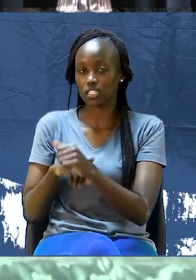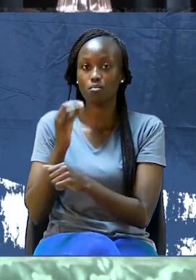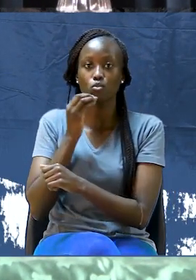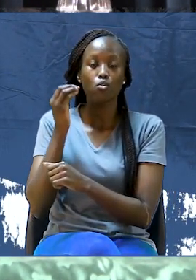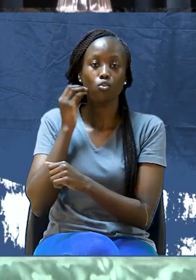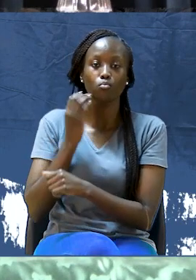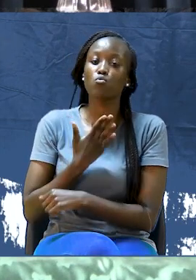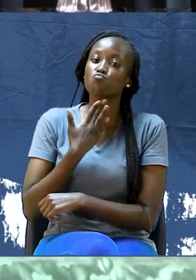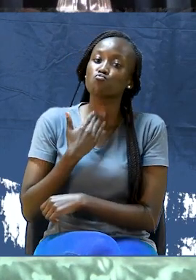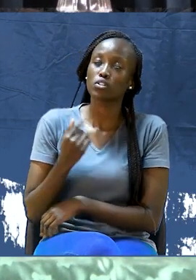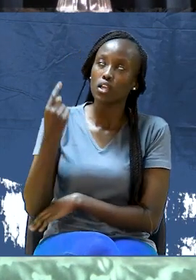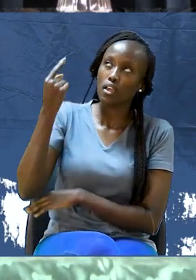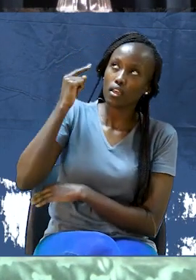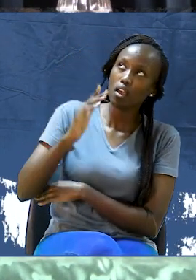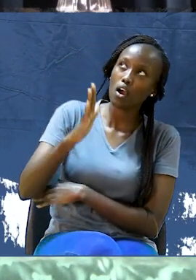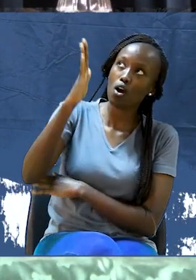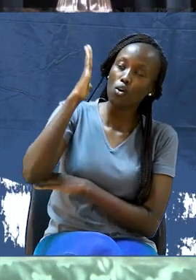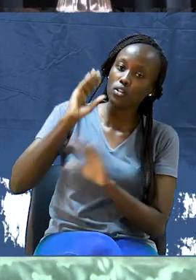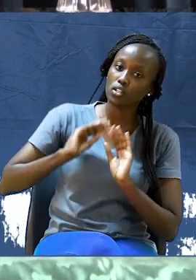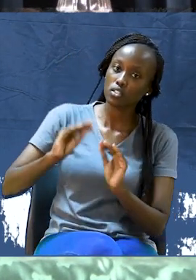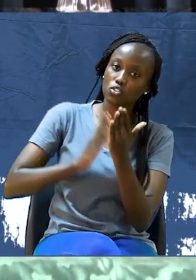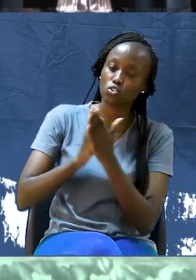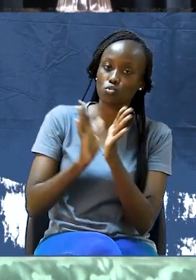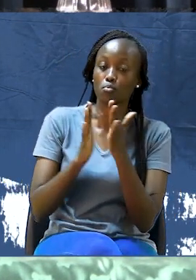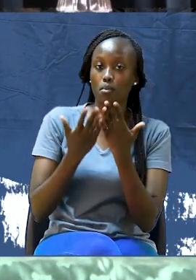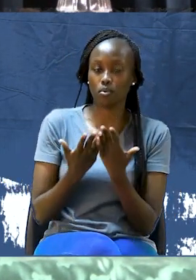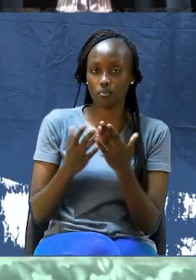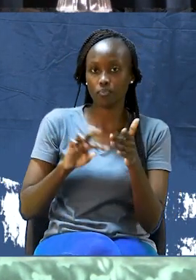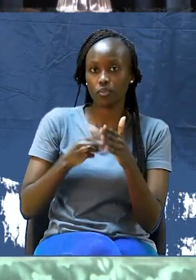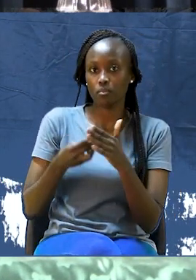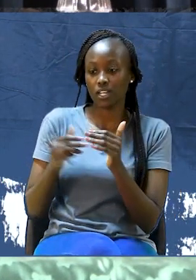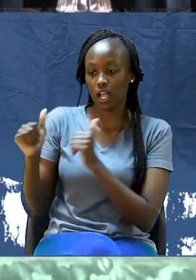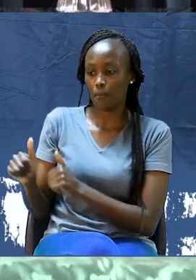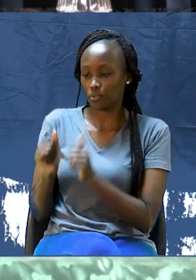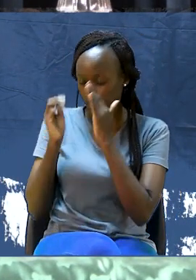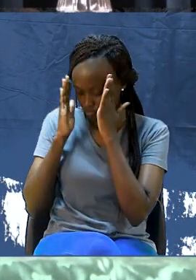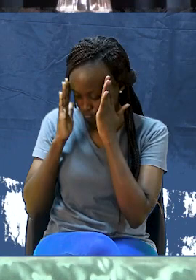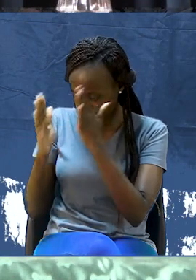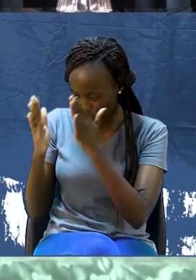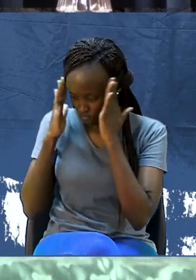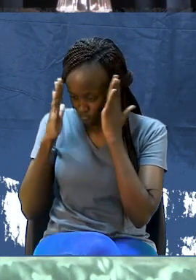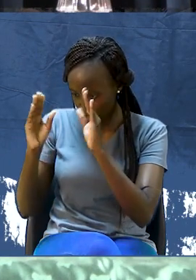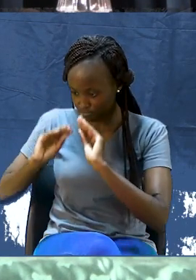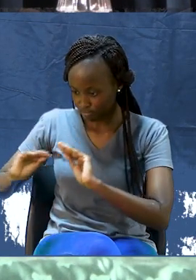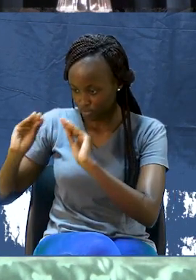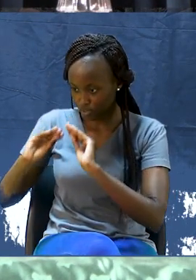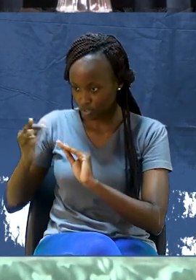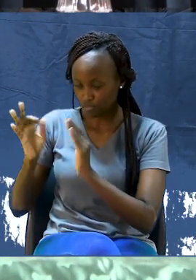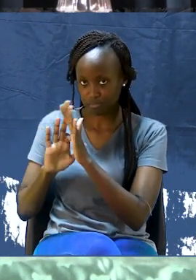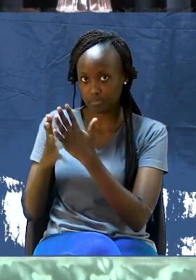hear God speak to us through his word. They devoted themselves to the apostles' teaching.